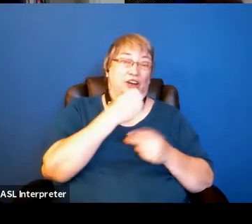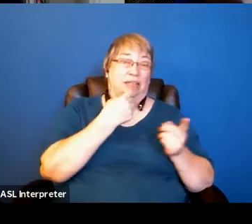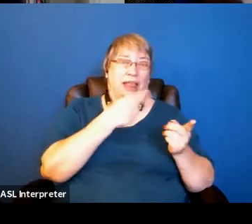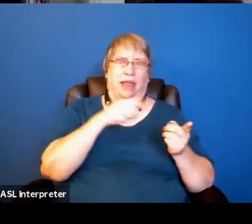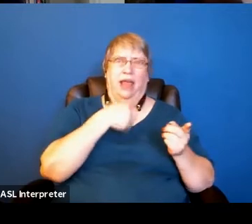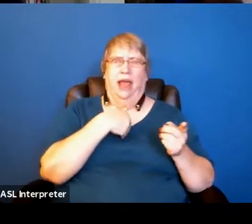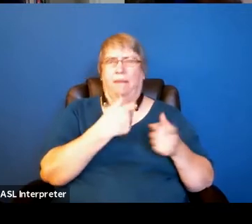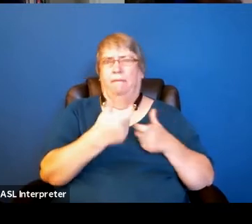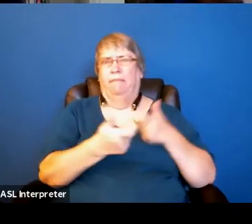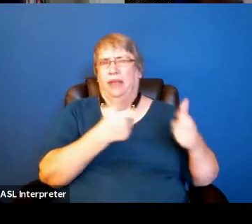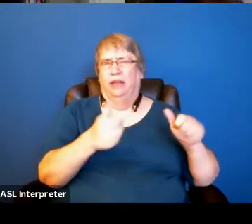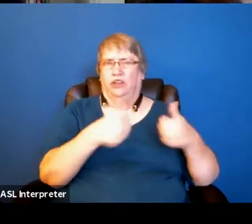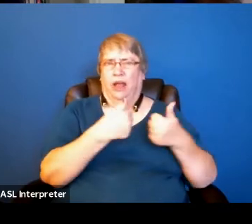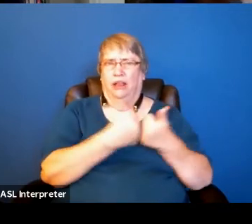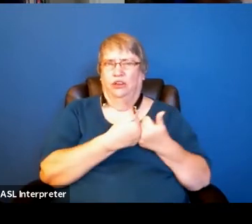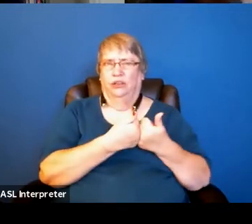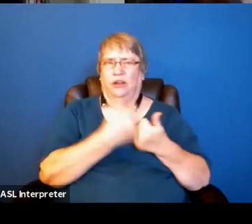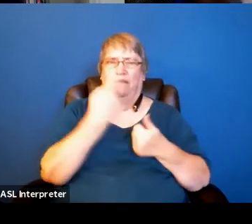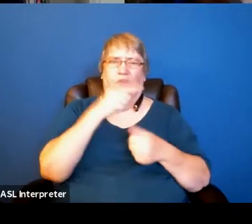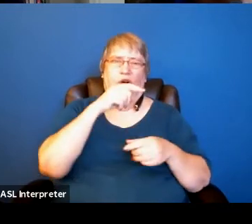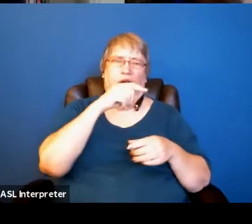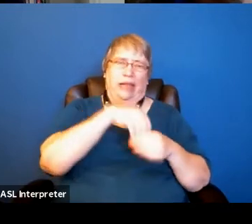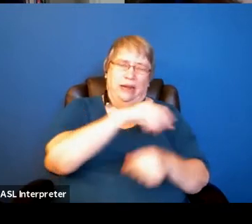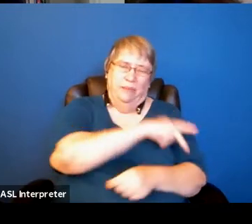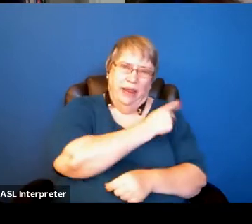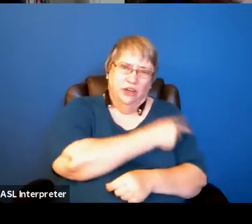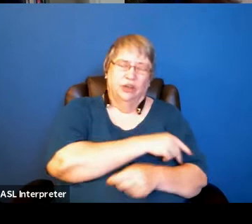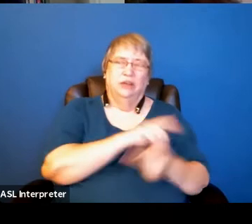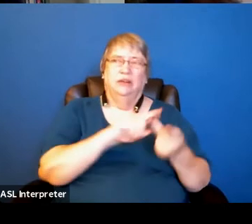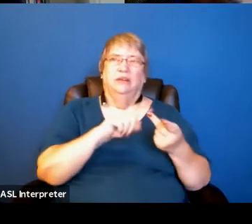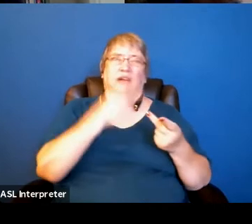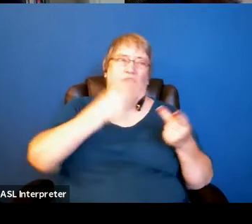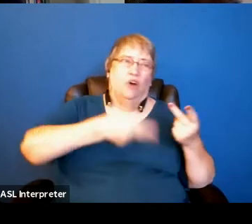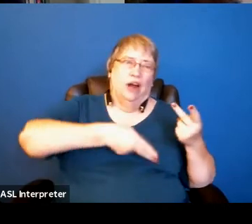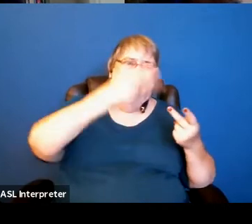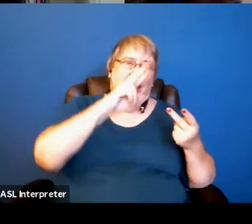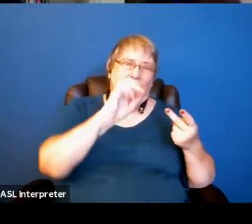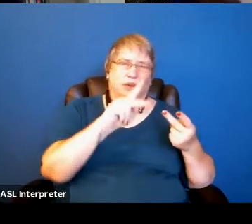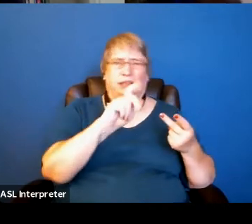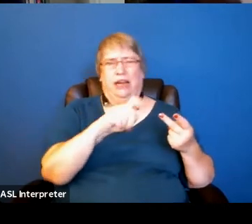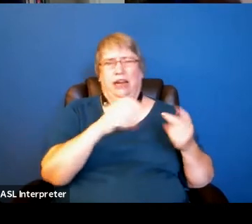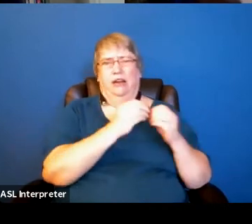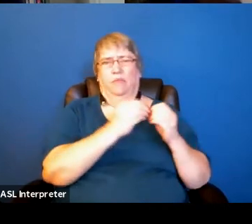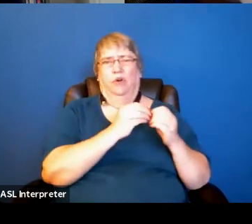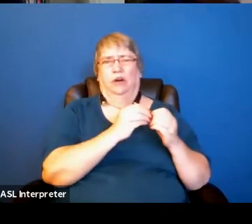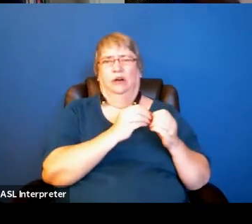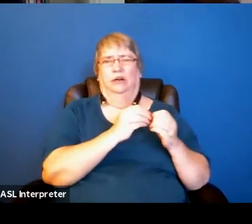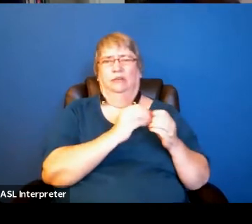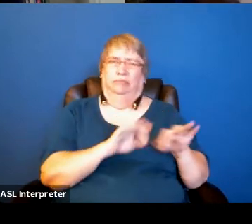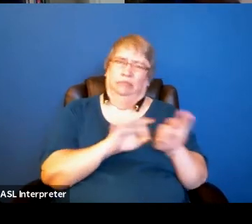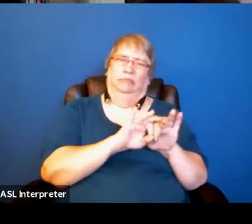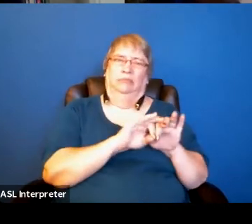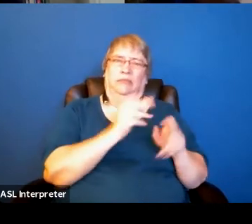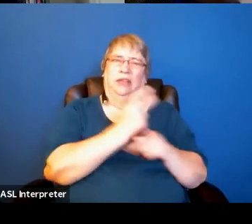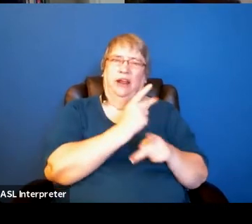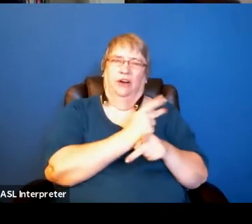to crisis, inpatient, acute care for high-risk behaviors, such as overdose, suicide, and withdrawal